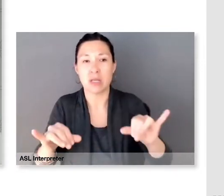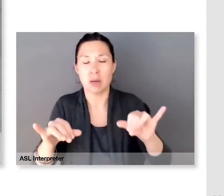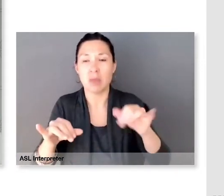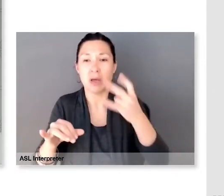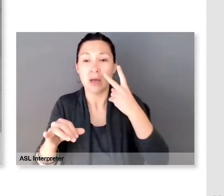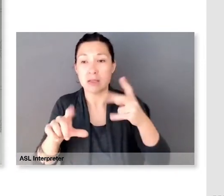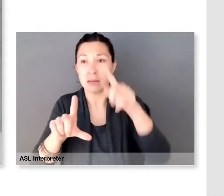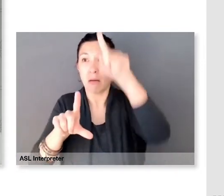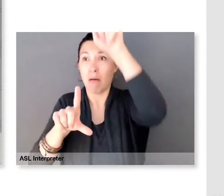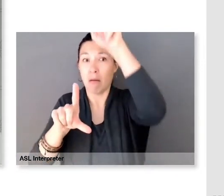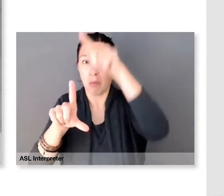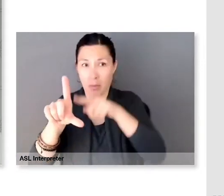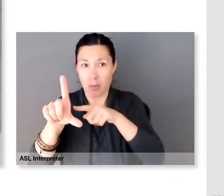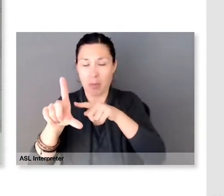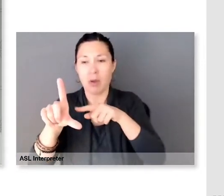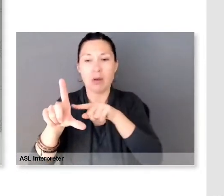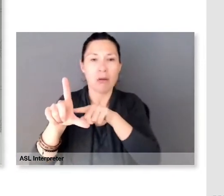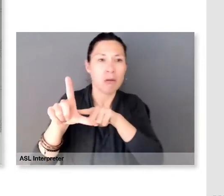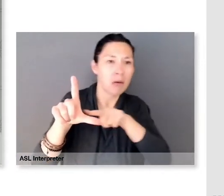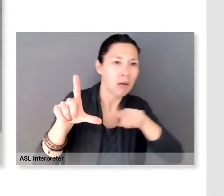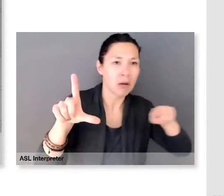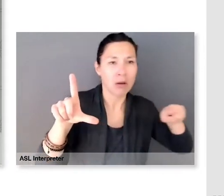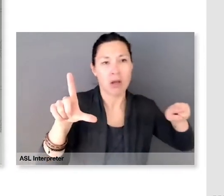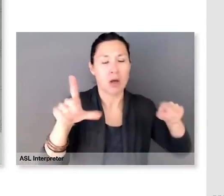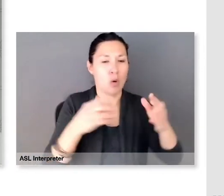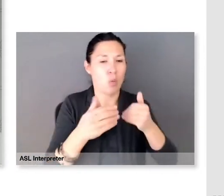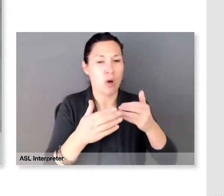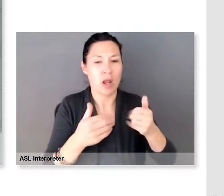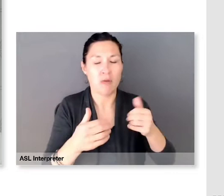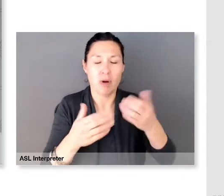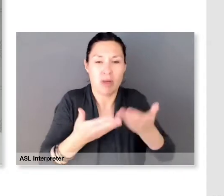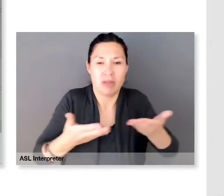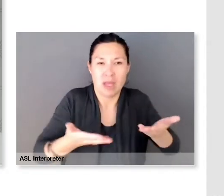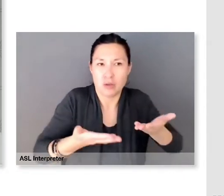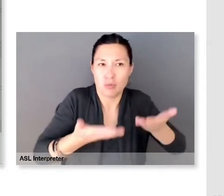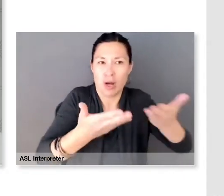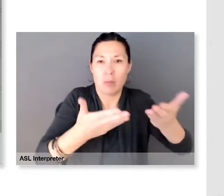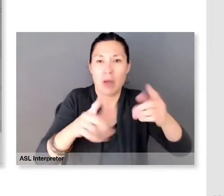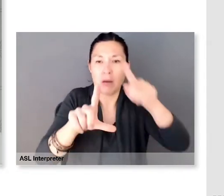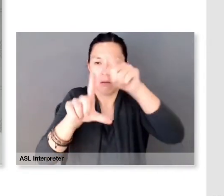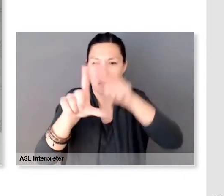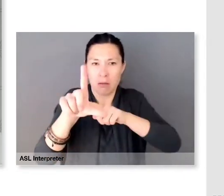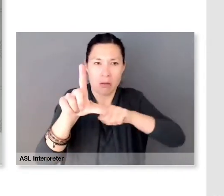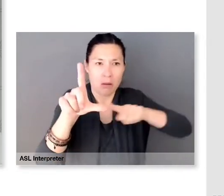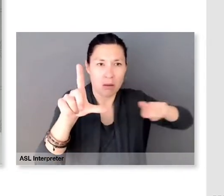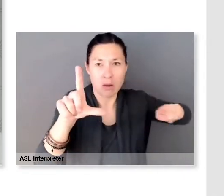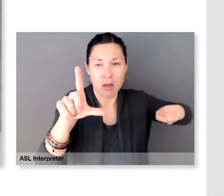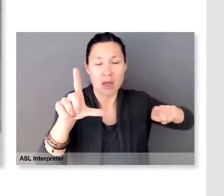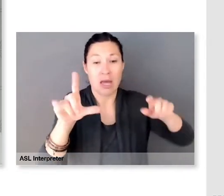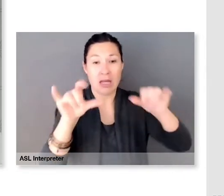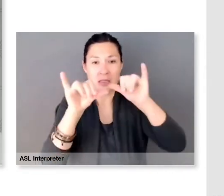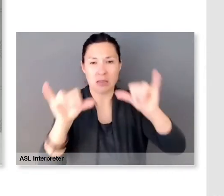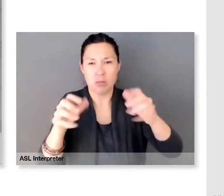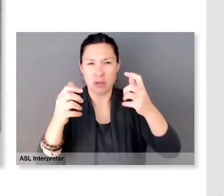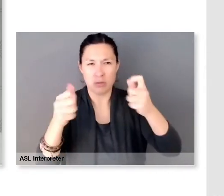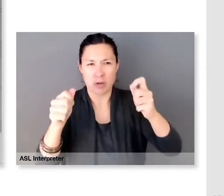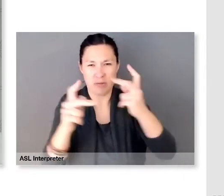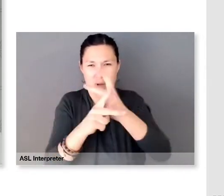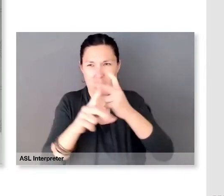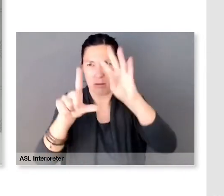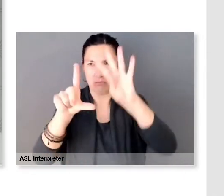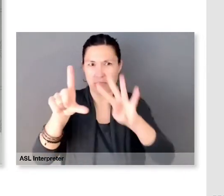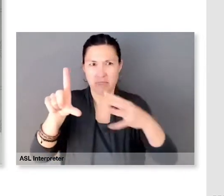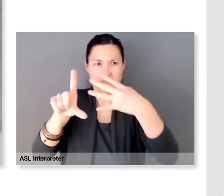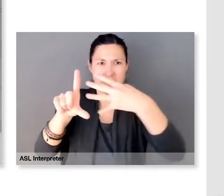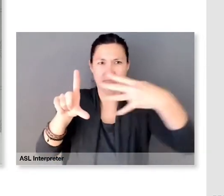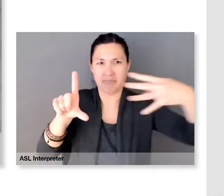of the items that can be recommended along the horizontal axis, you're going to know, then the system is going to try to figure out